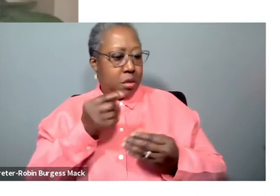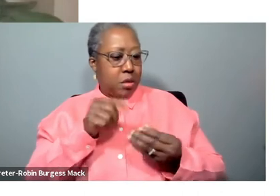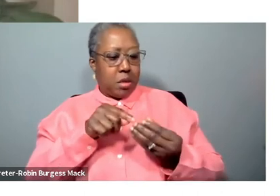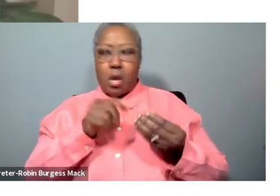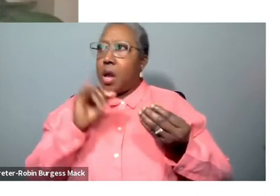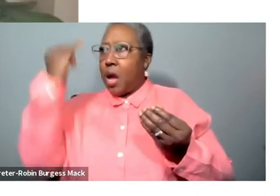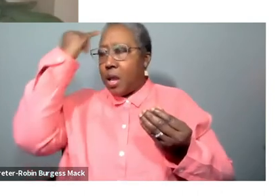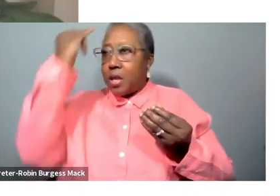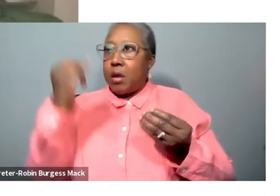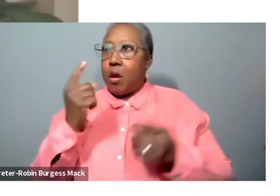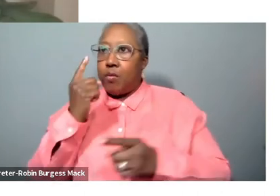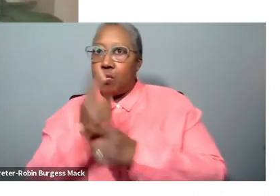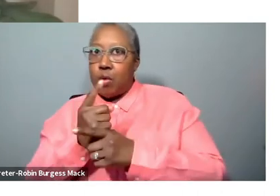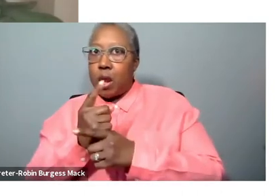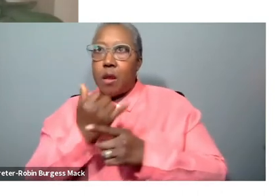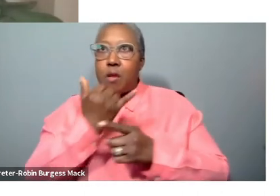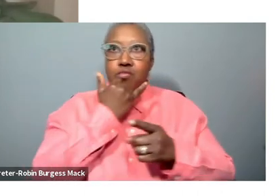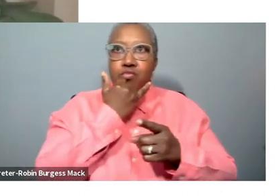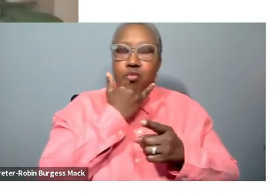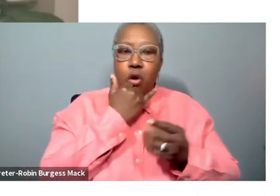of right and wrong.